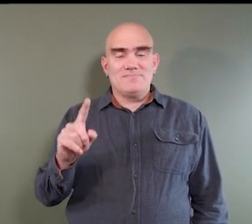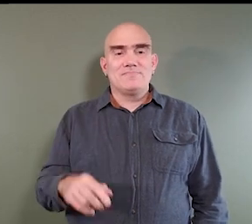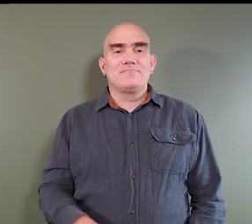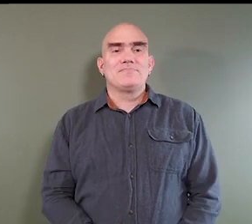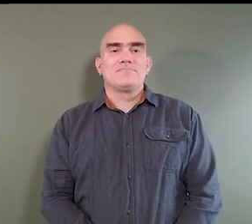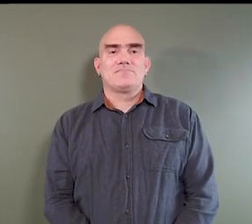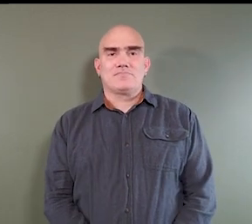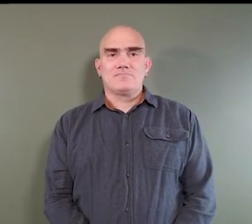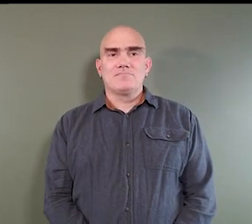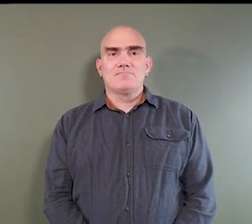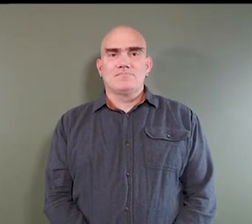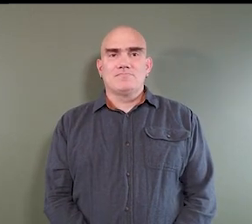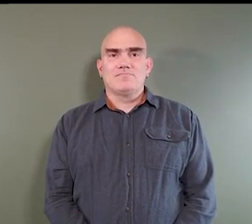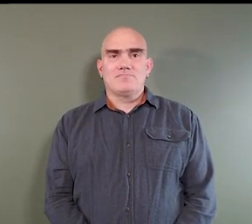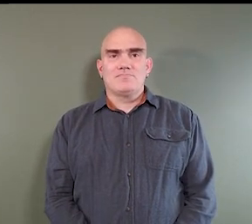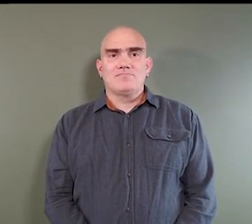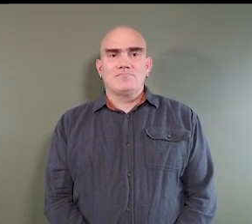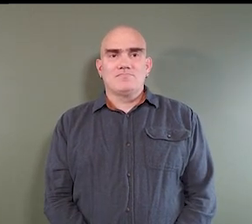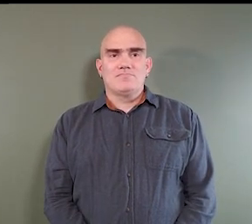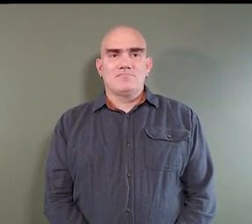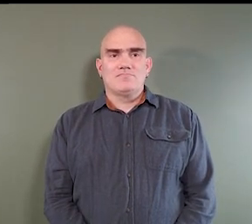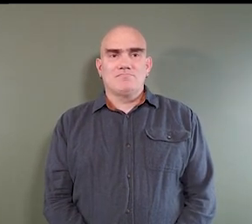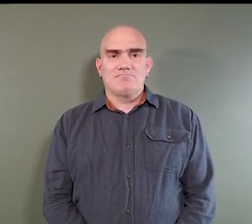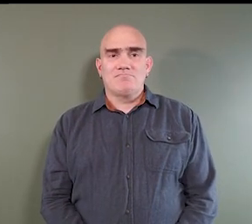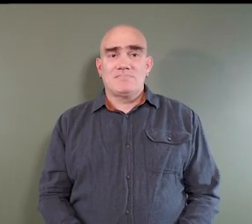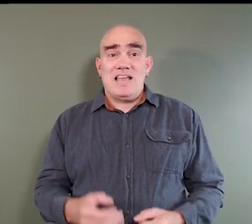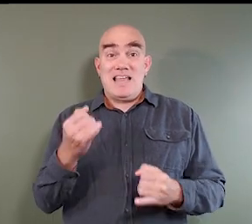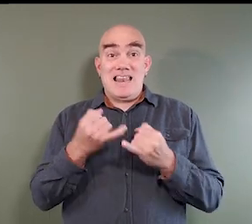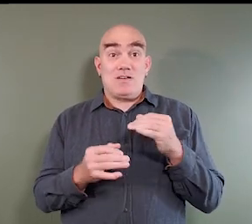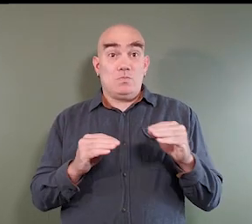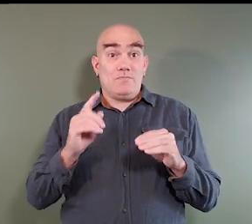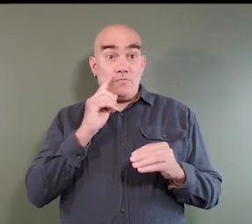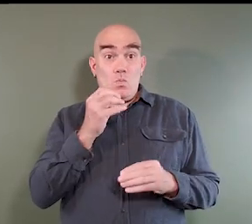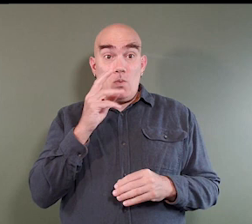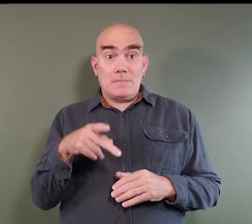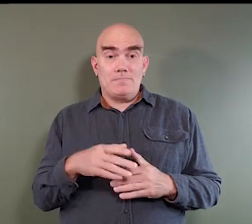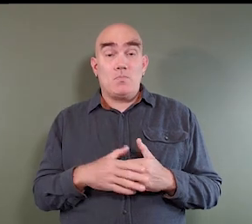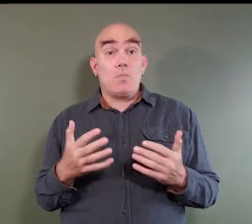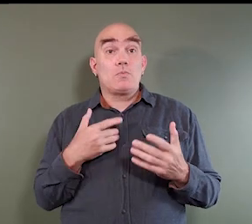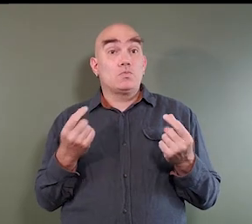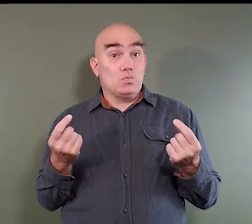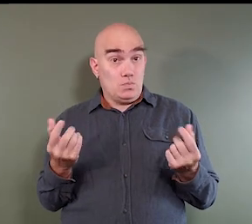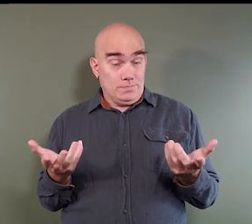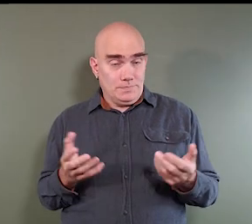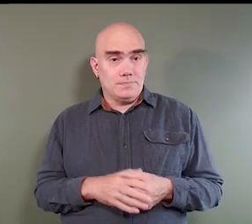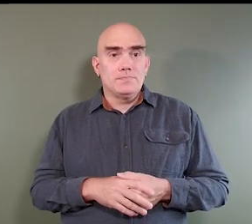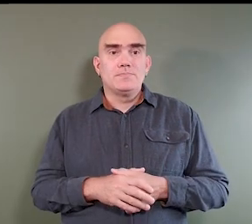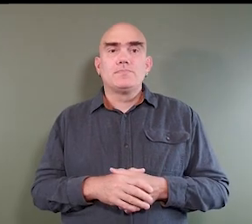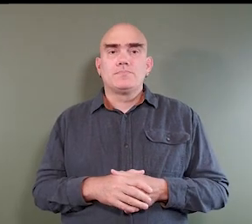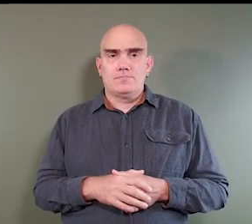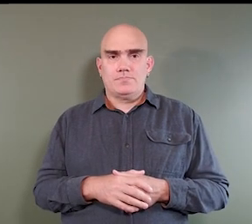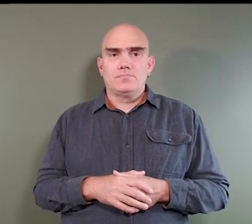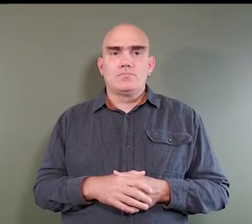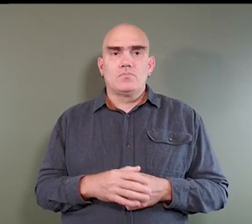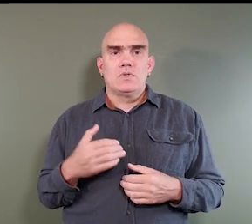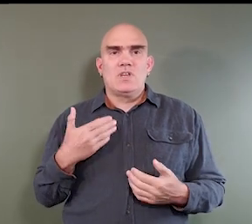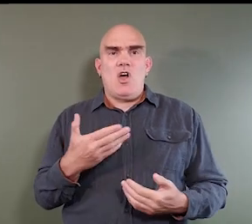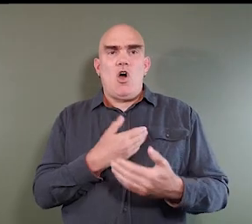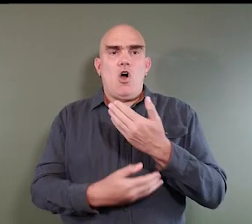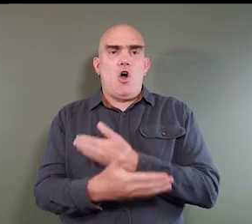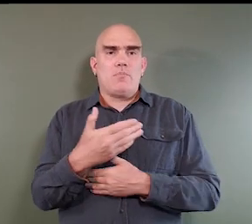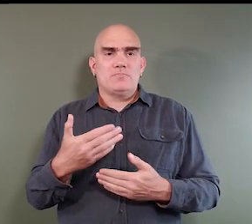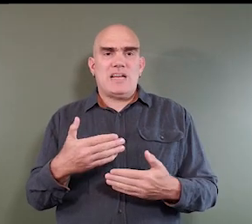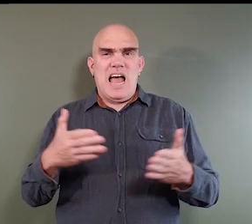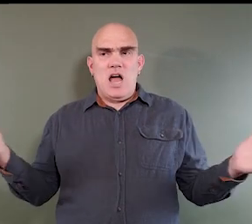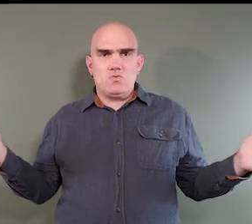2, and 1. Last movement for the warm-up. What we're gonna do, we're gonna get our arms